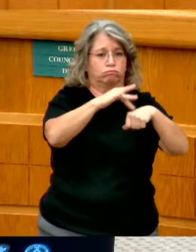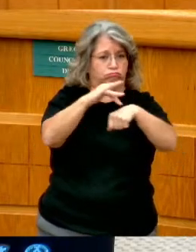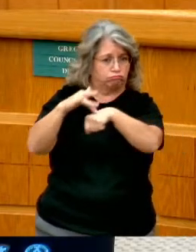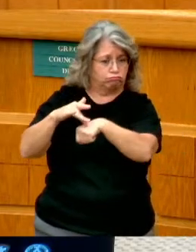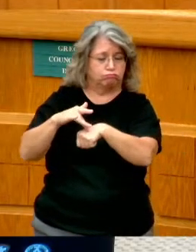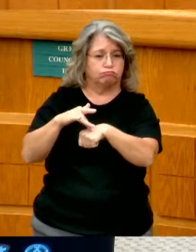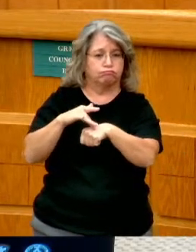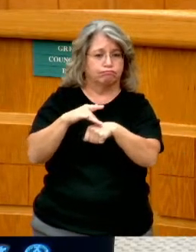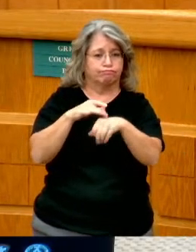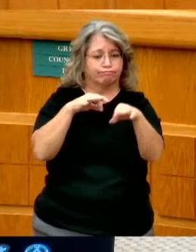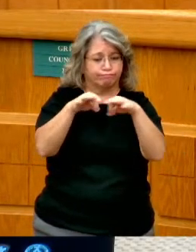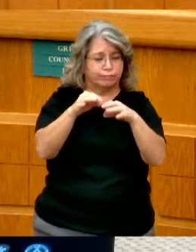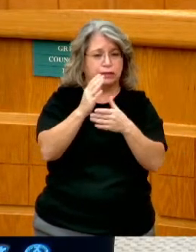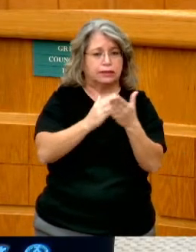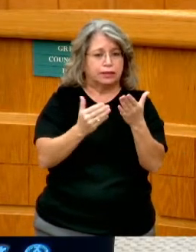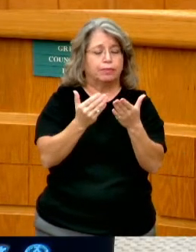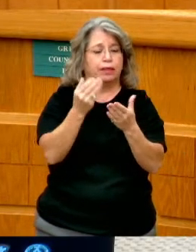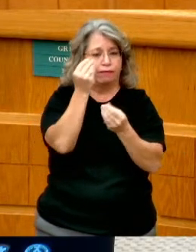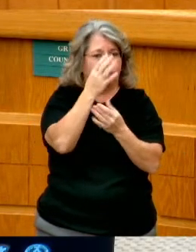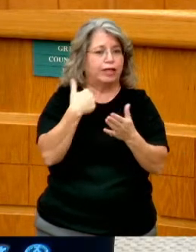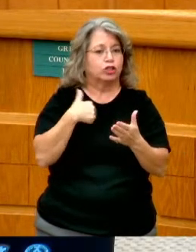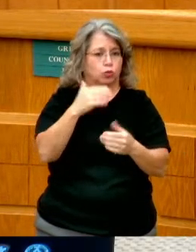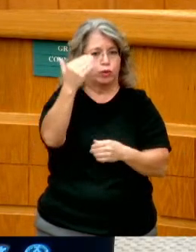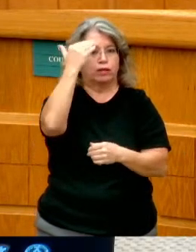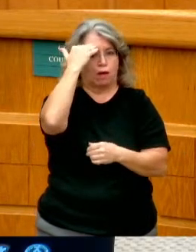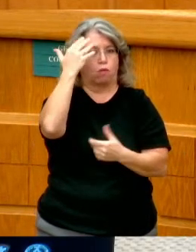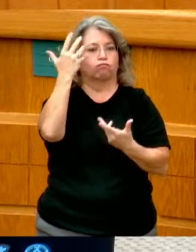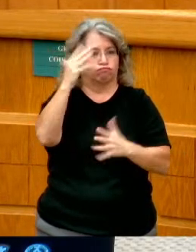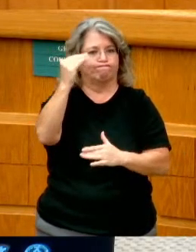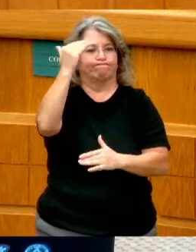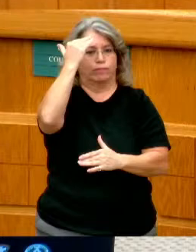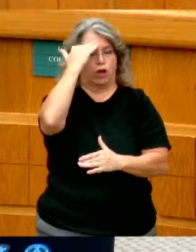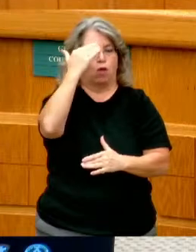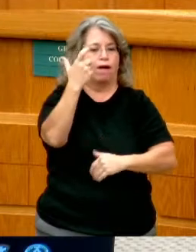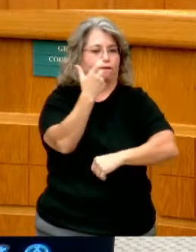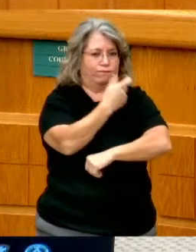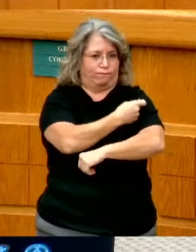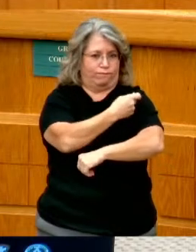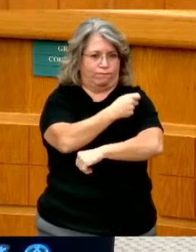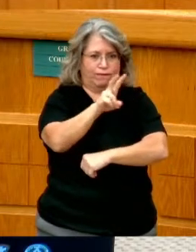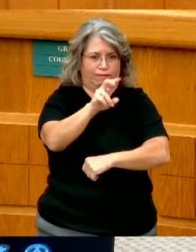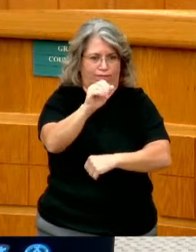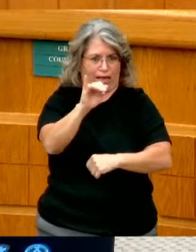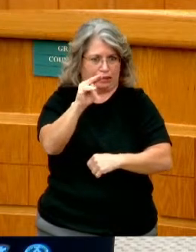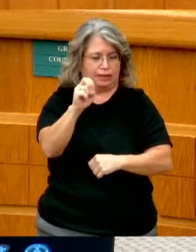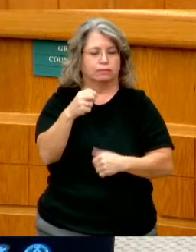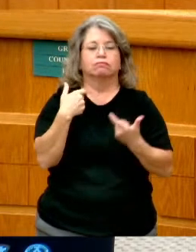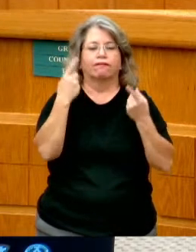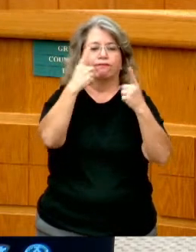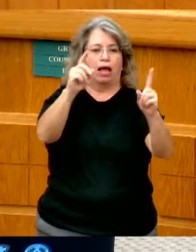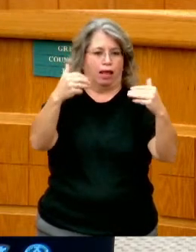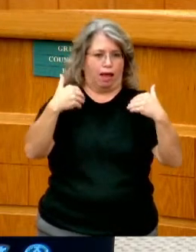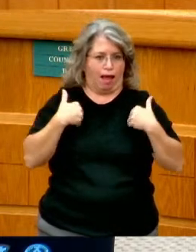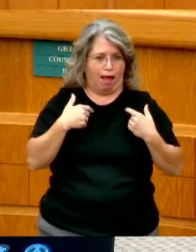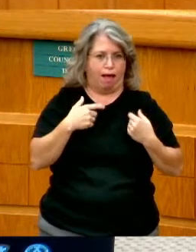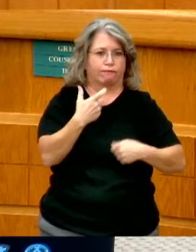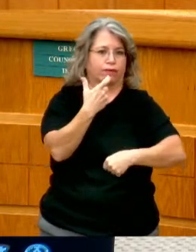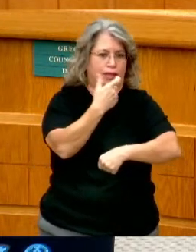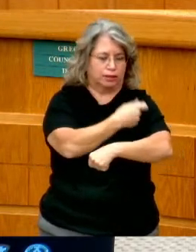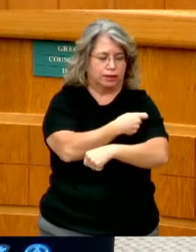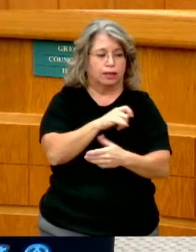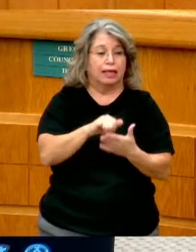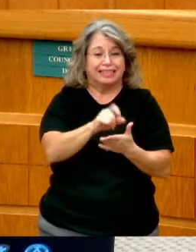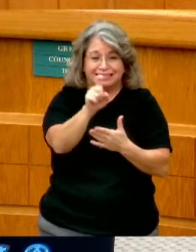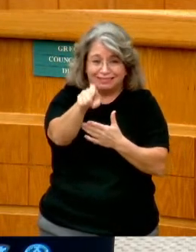we do know. Vaccinations. We finally have vaccinations. They are necessary because we want to slow